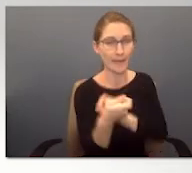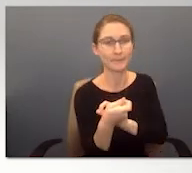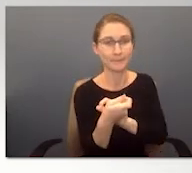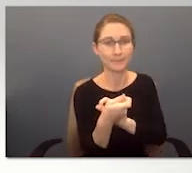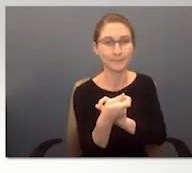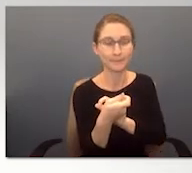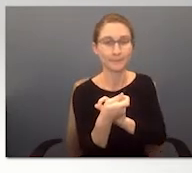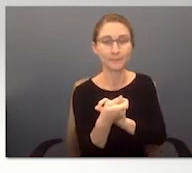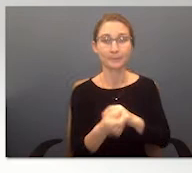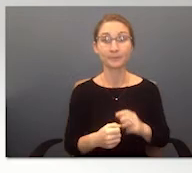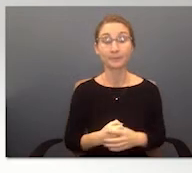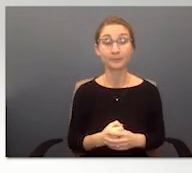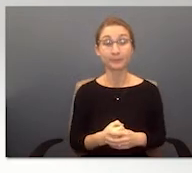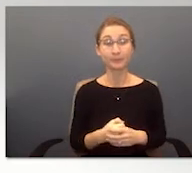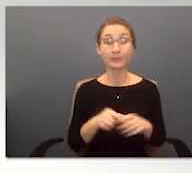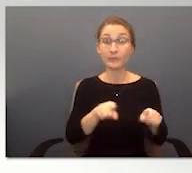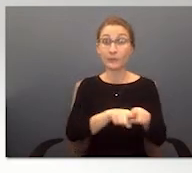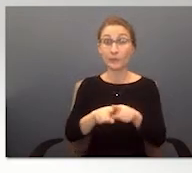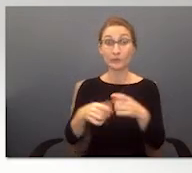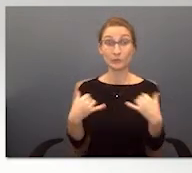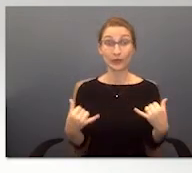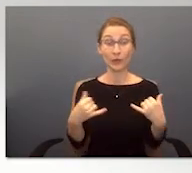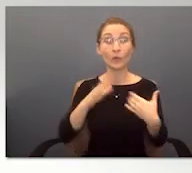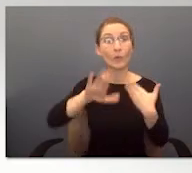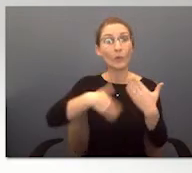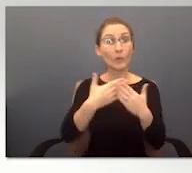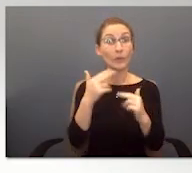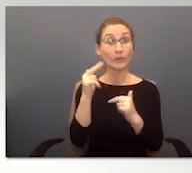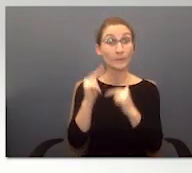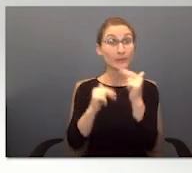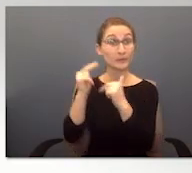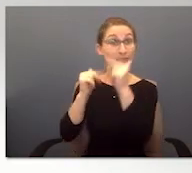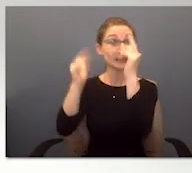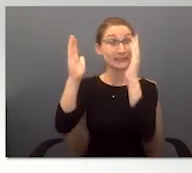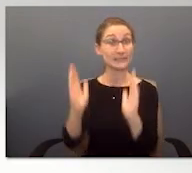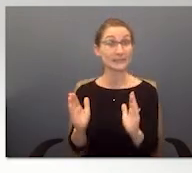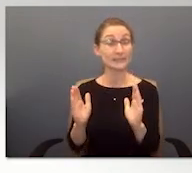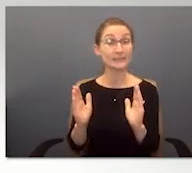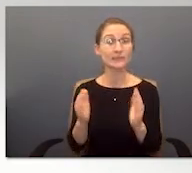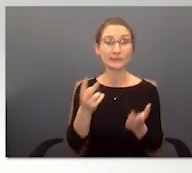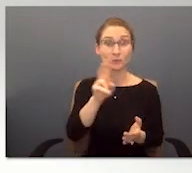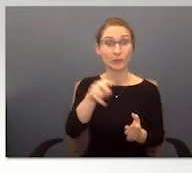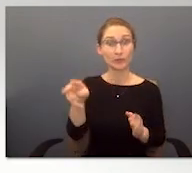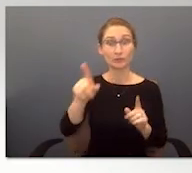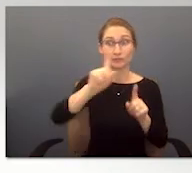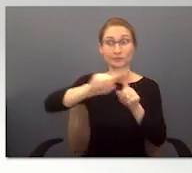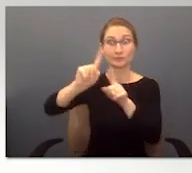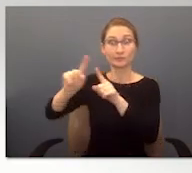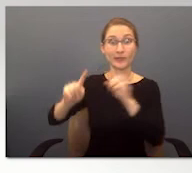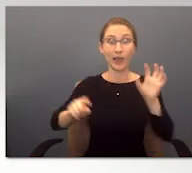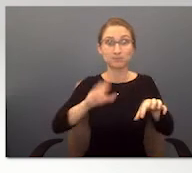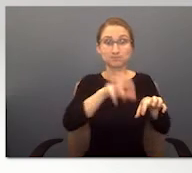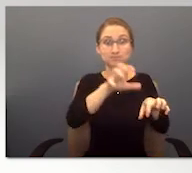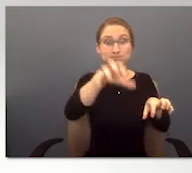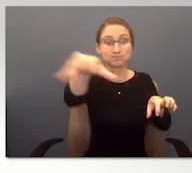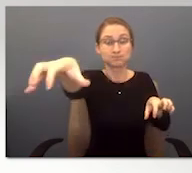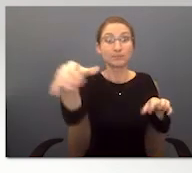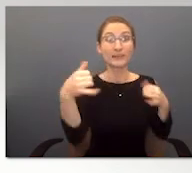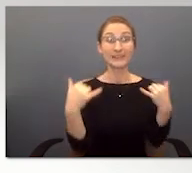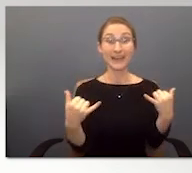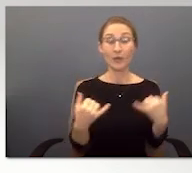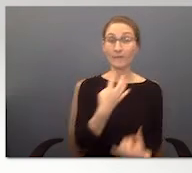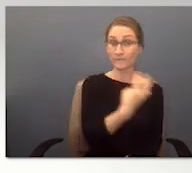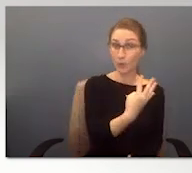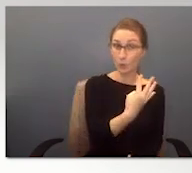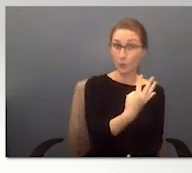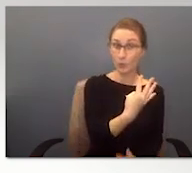the process of really offloading all of those buildings, the 22 different buildings that we're down to 4